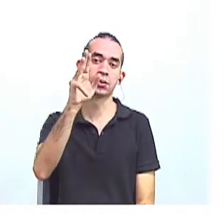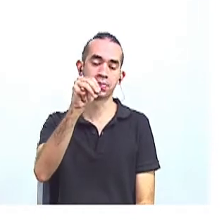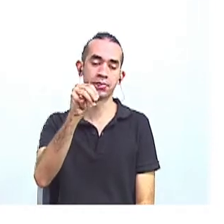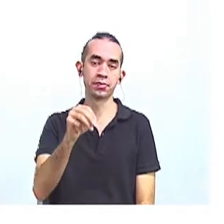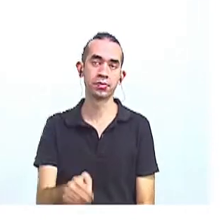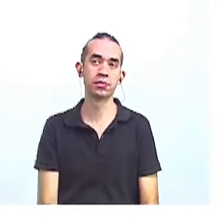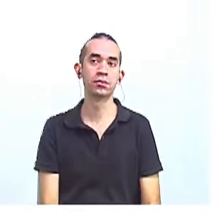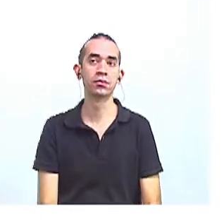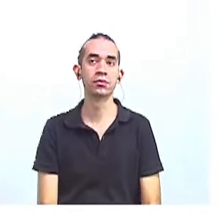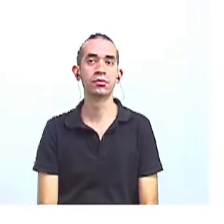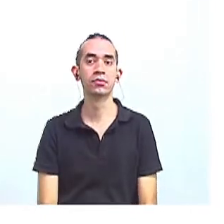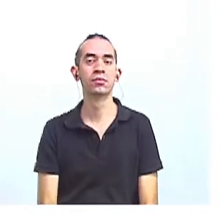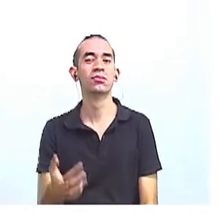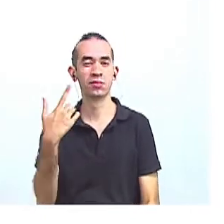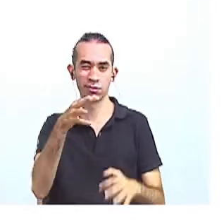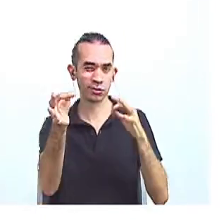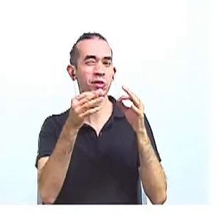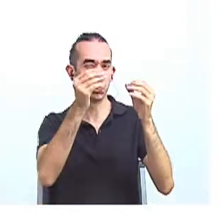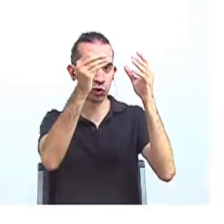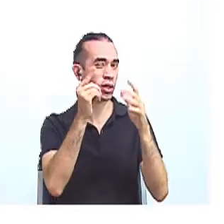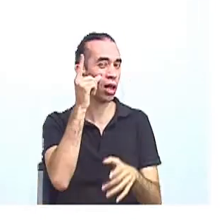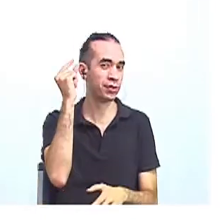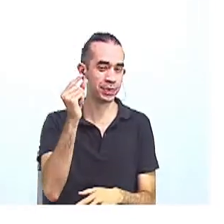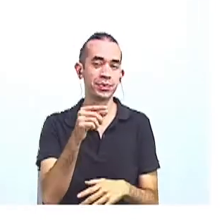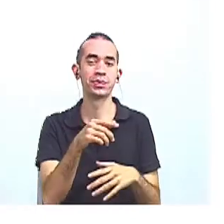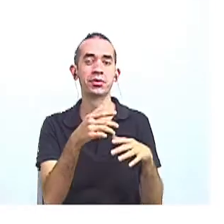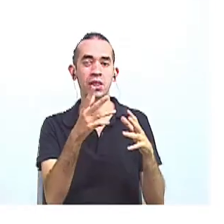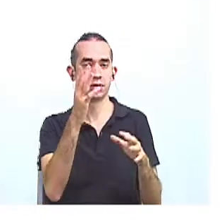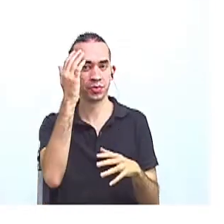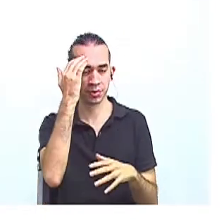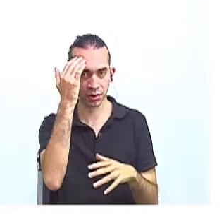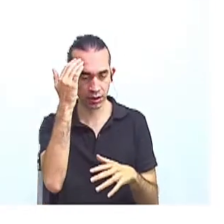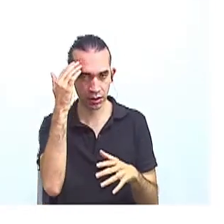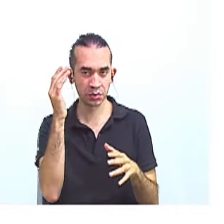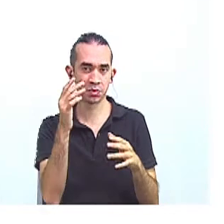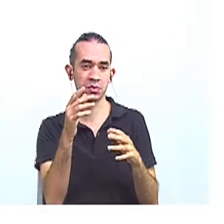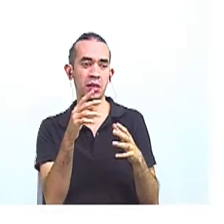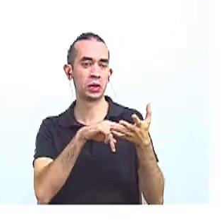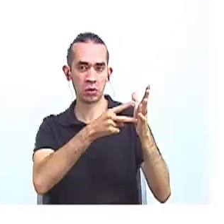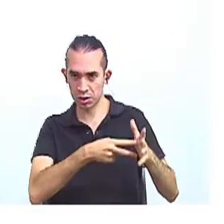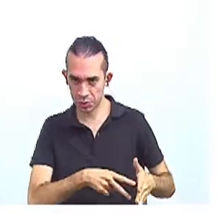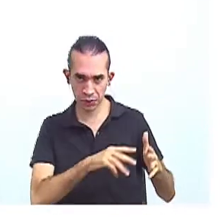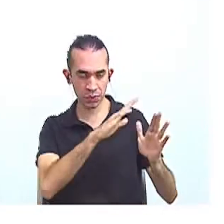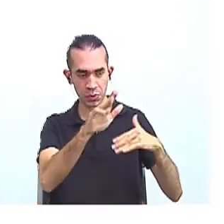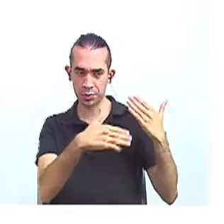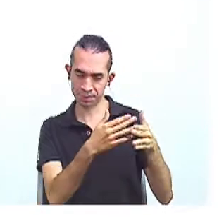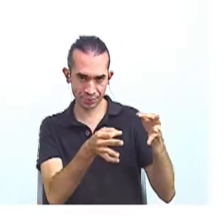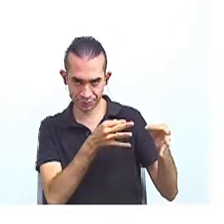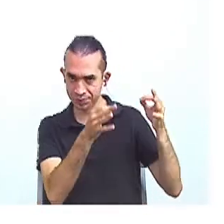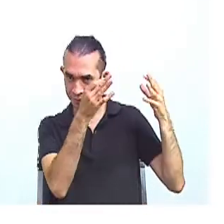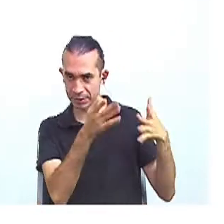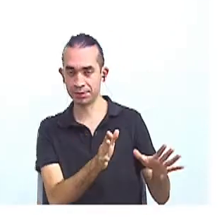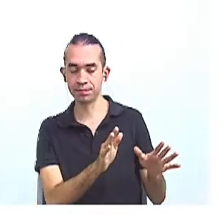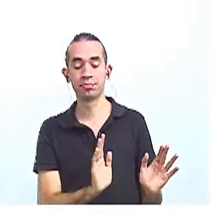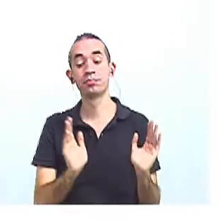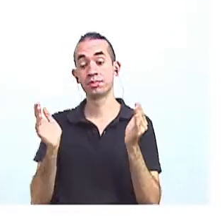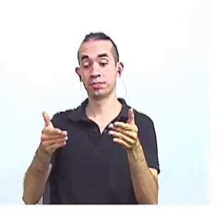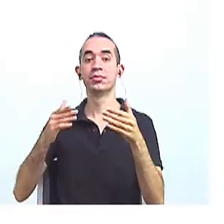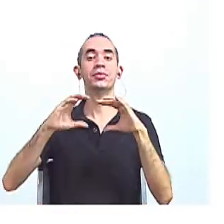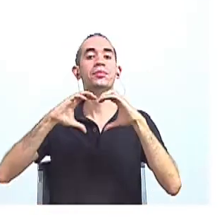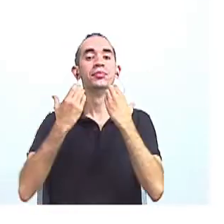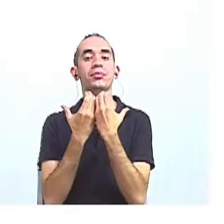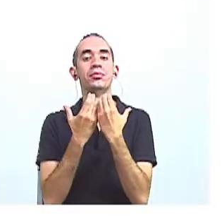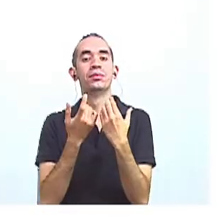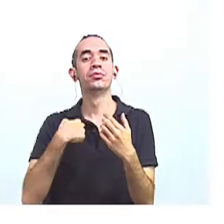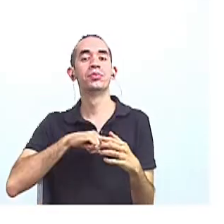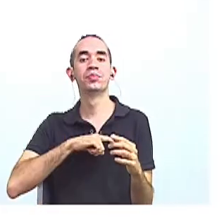As teacher Laura explained, you already know all the concept and everything that is over there. In this class, we're going to focus